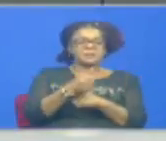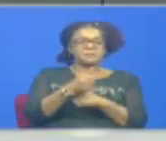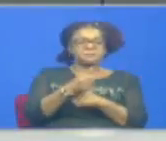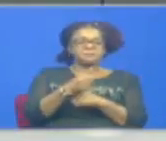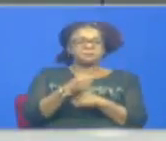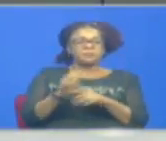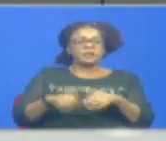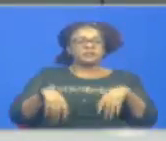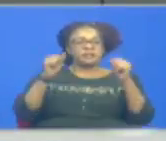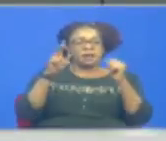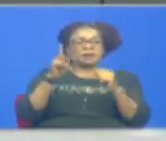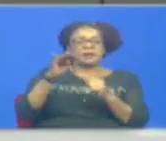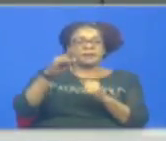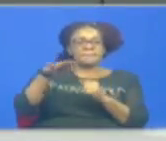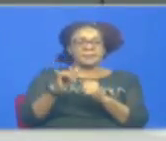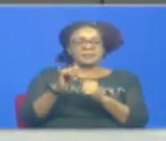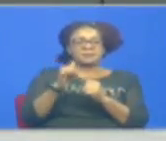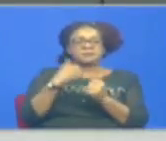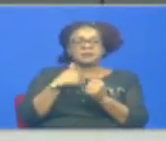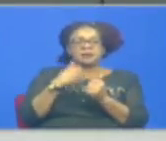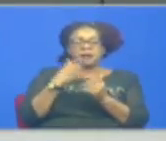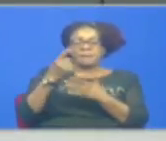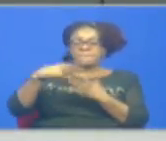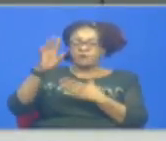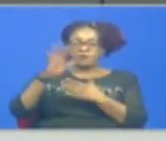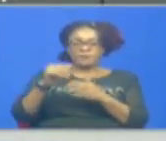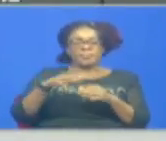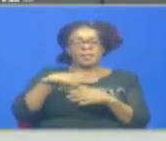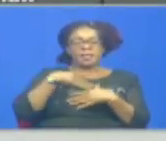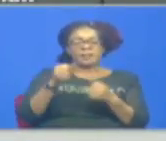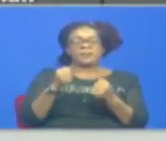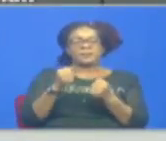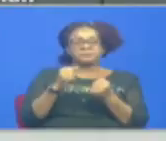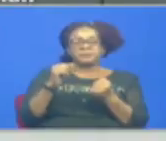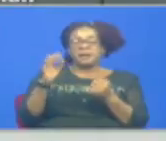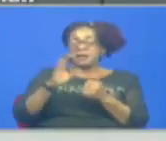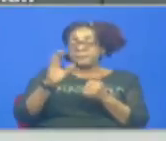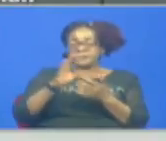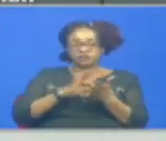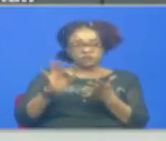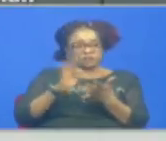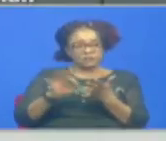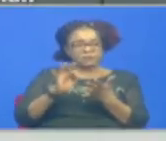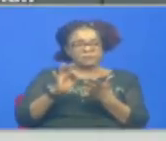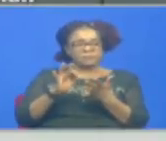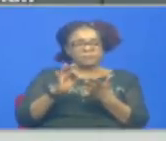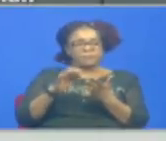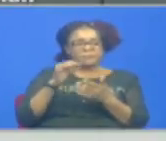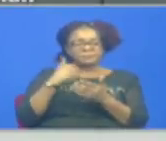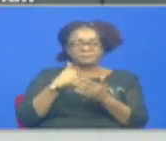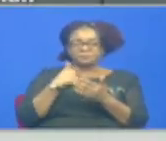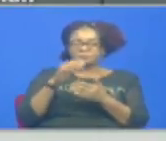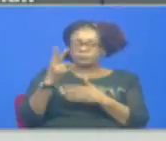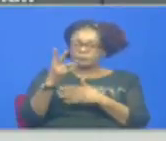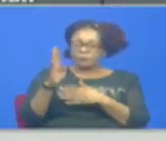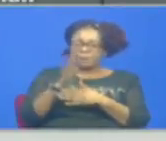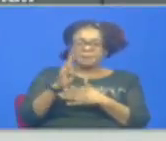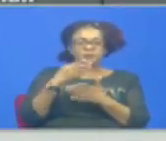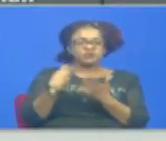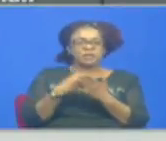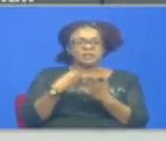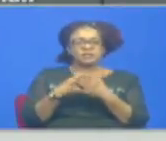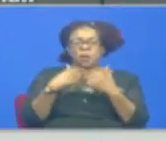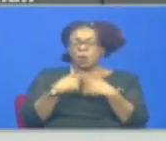Kembi Gitura sought approval from the health cabinet secretary Mutahi Kagwe to write off 2 billion shillings lost